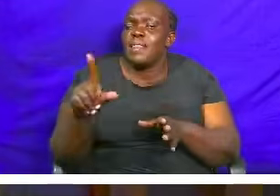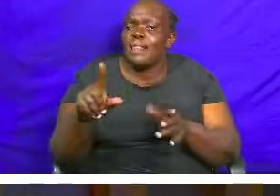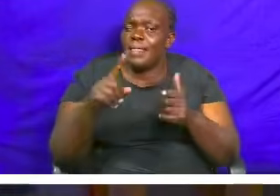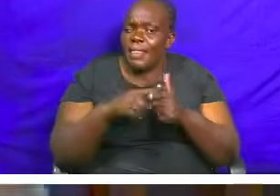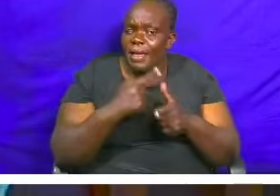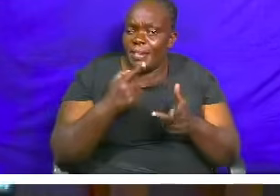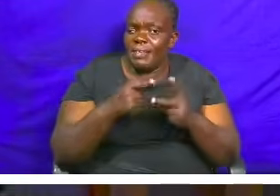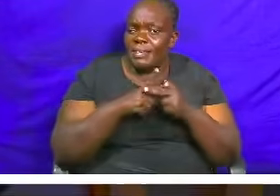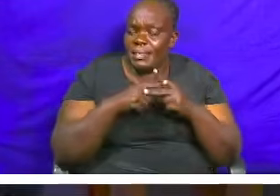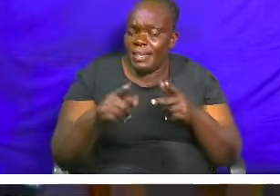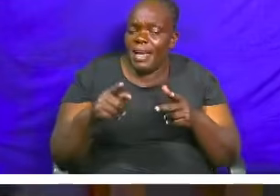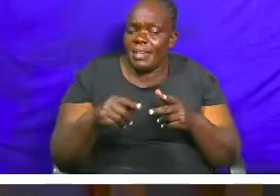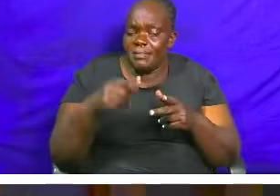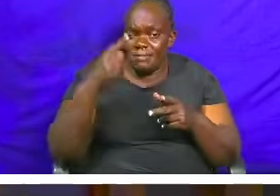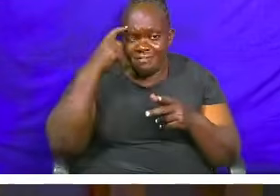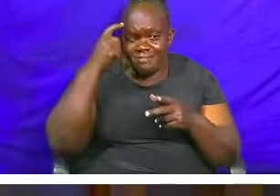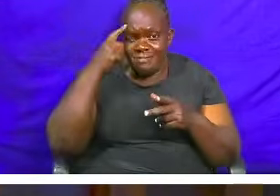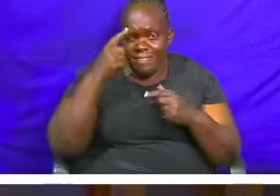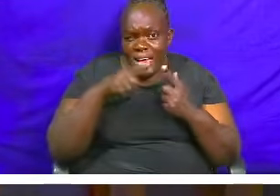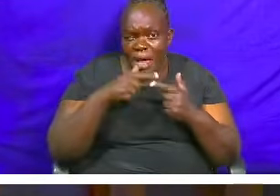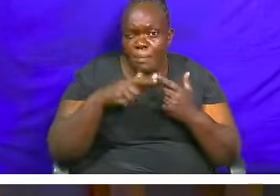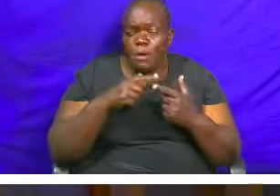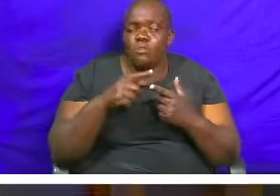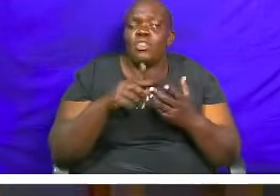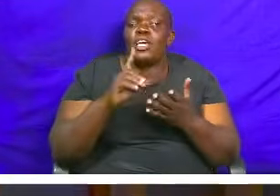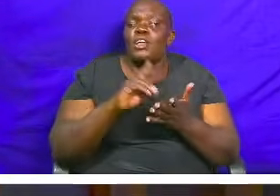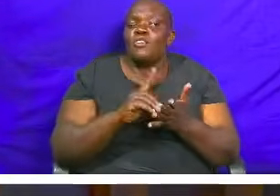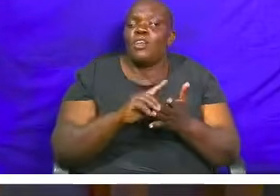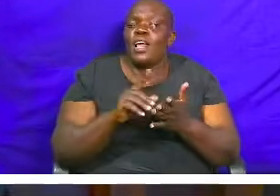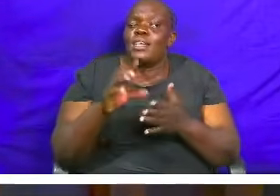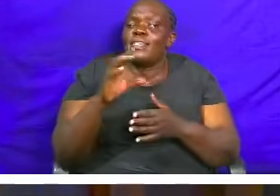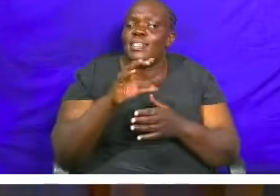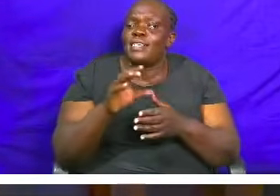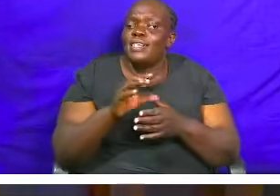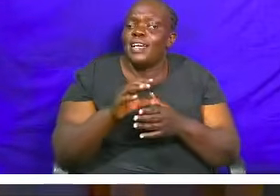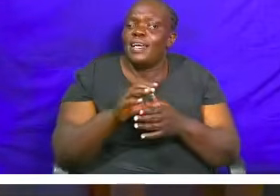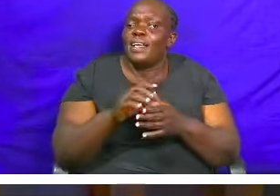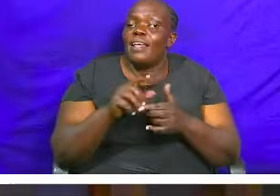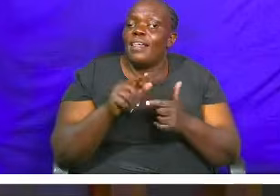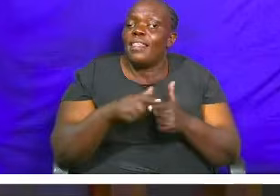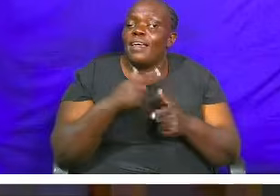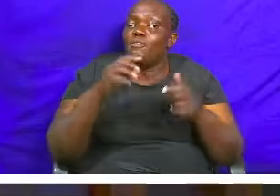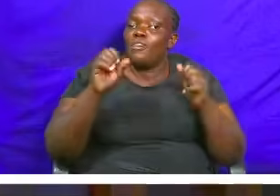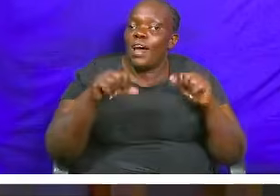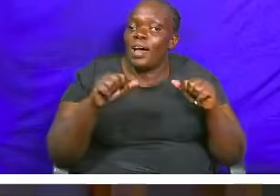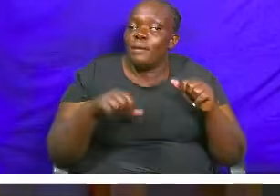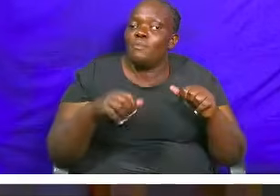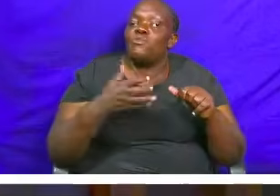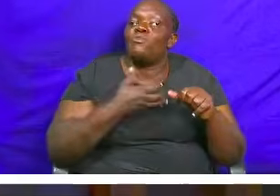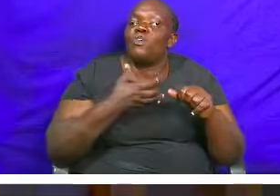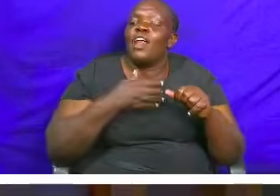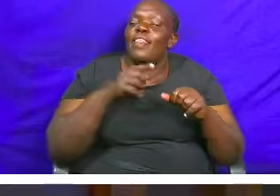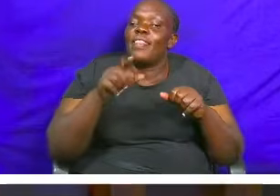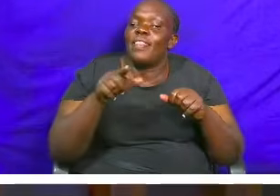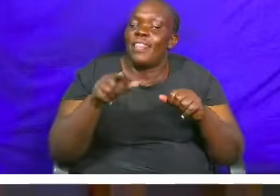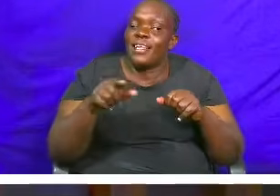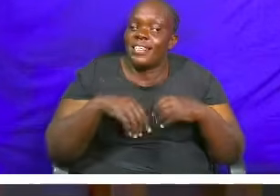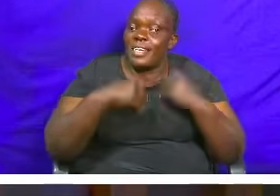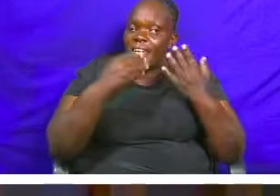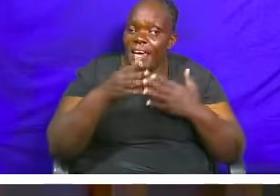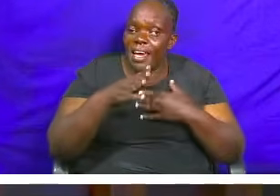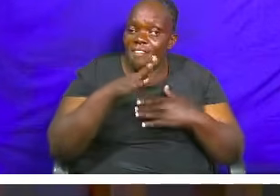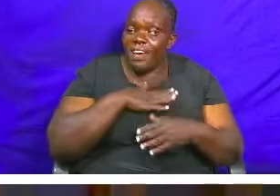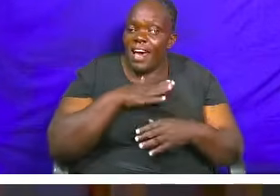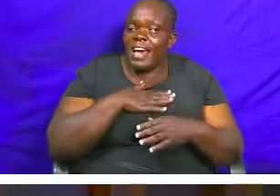start unwinding them until maybe the 180th day. And then you are able to honor that LC. And that gave us a breathing